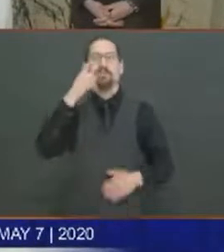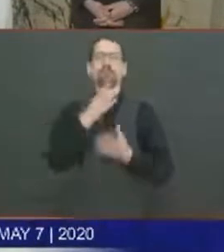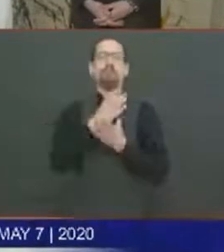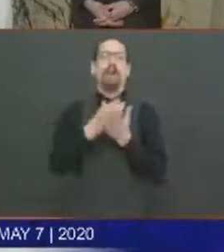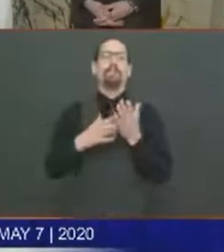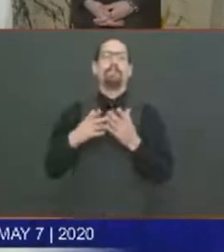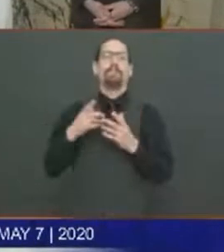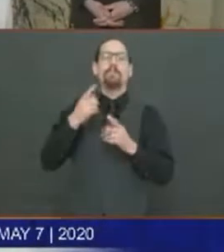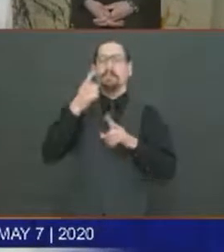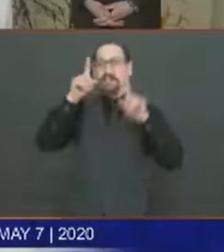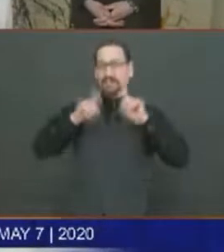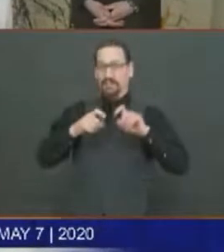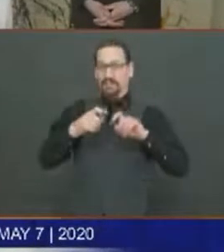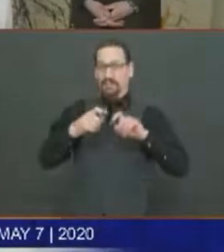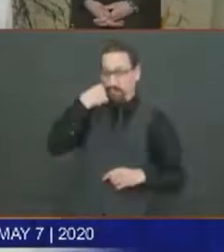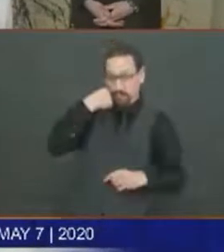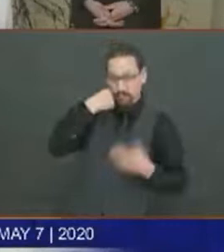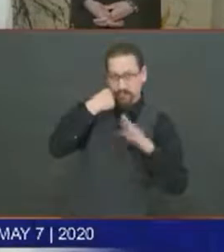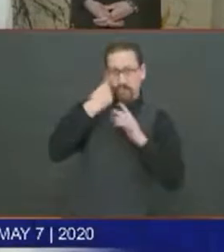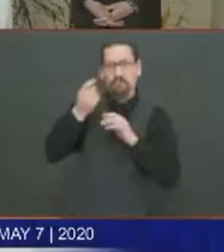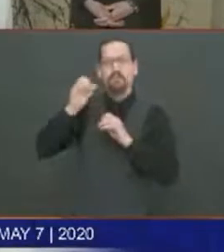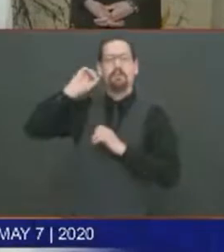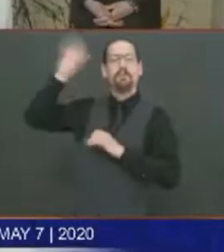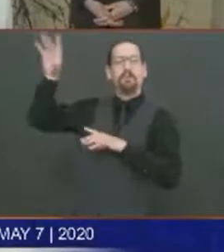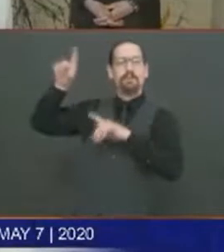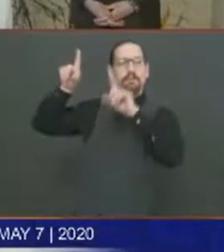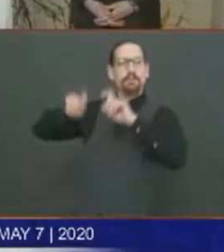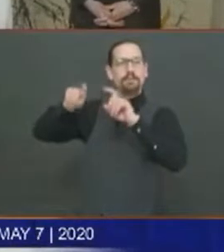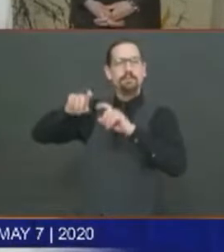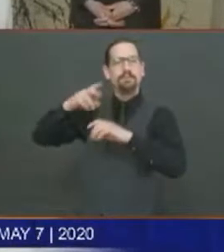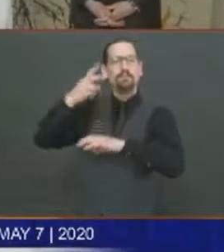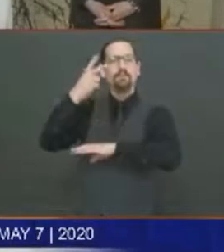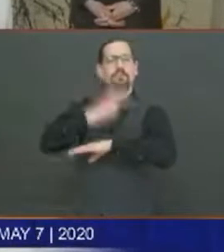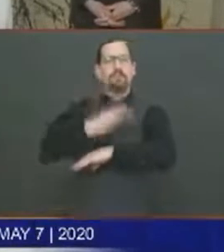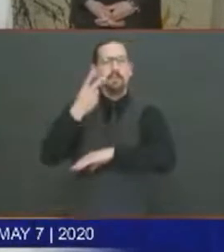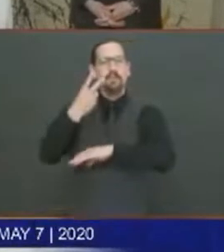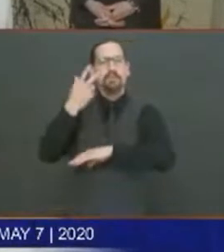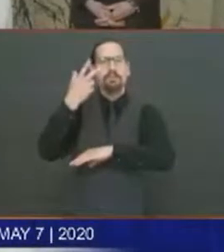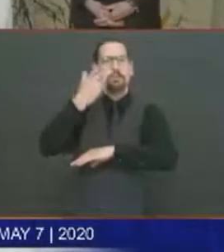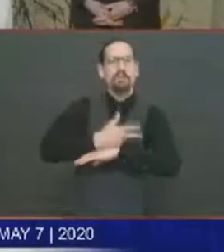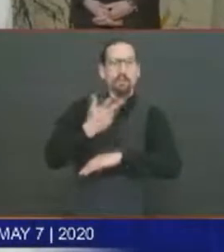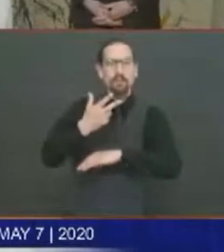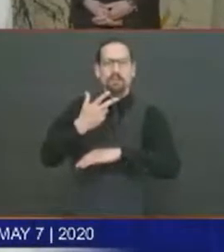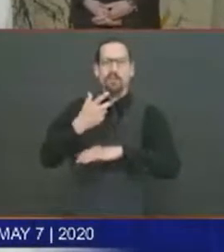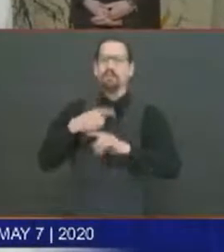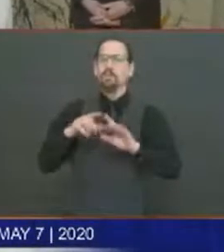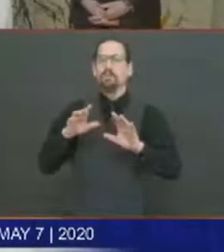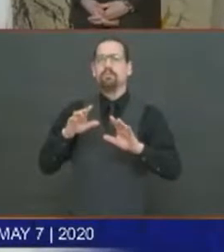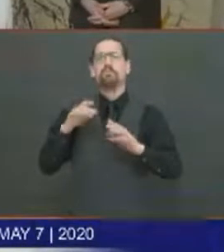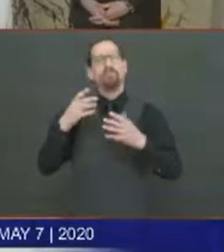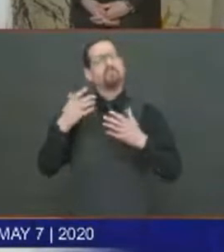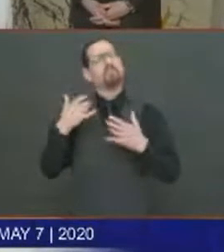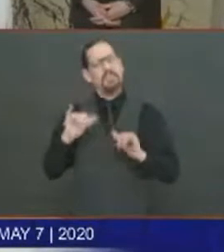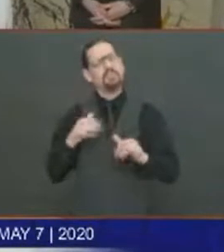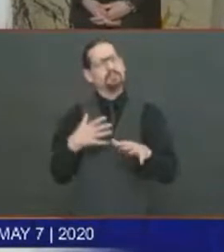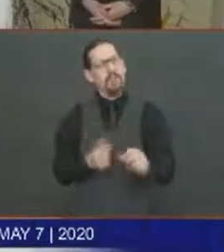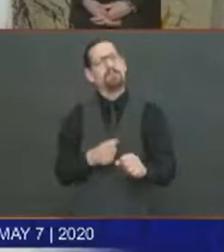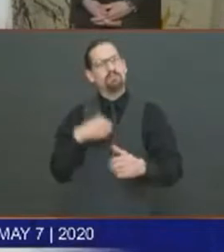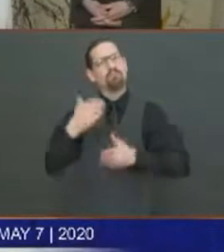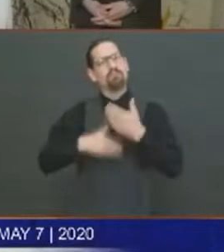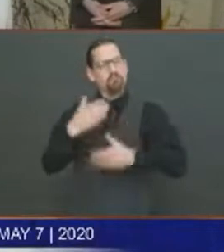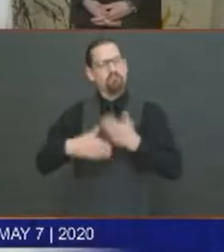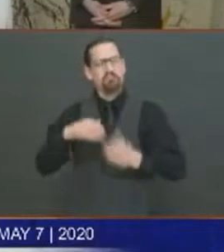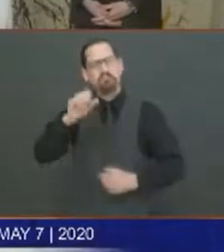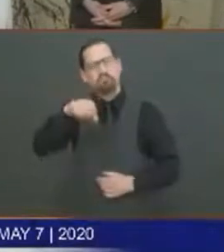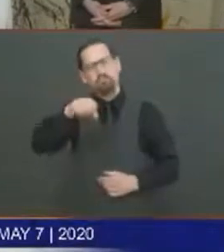72-hour metric, and we're working hard to get that timeline down. So check mark on that. Third, we said we